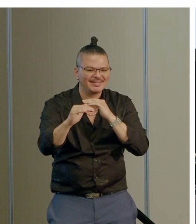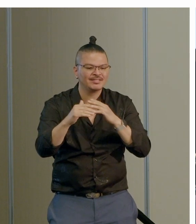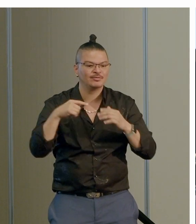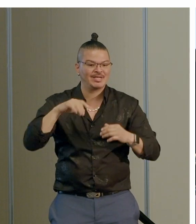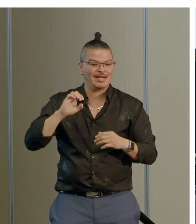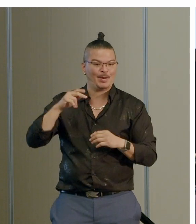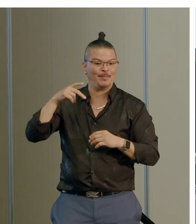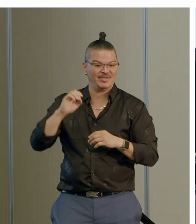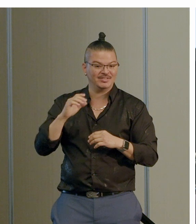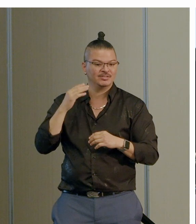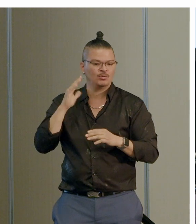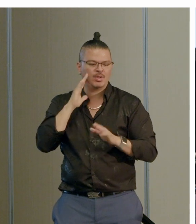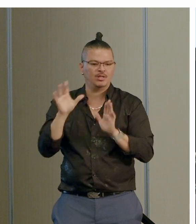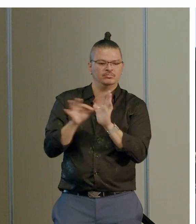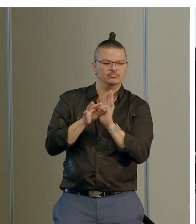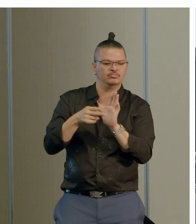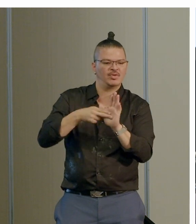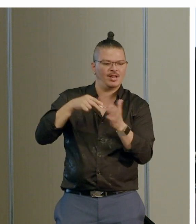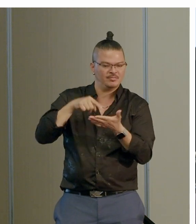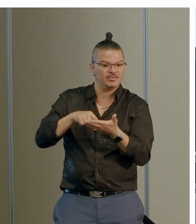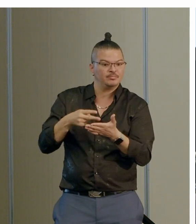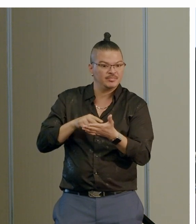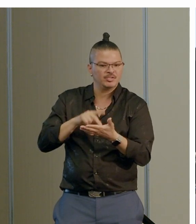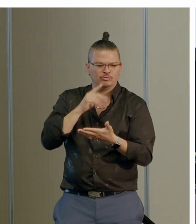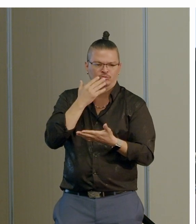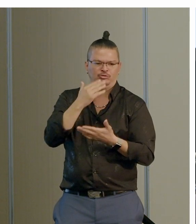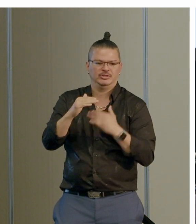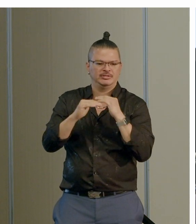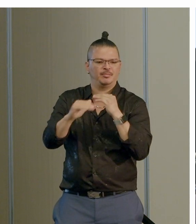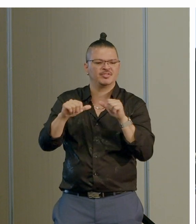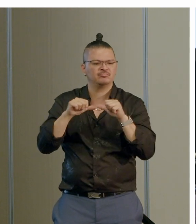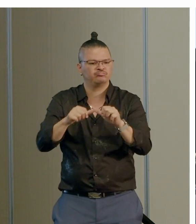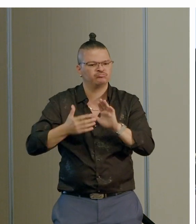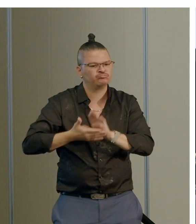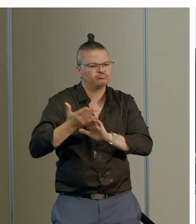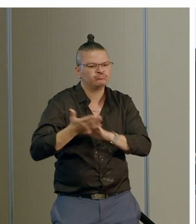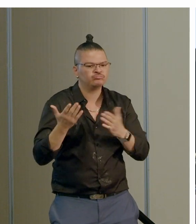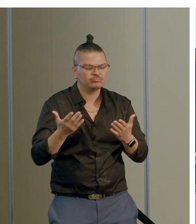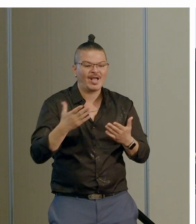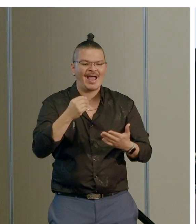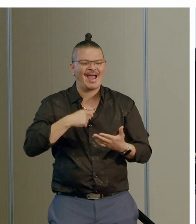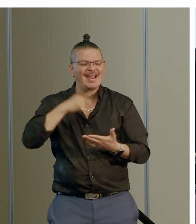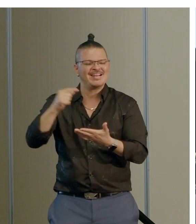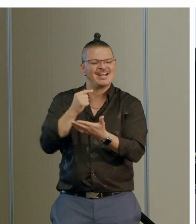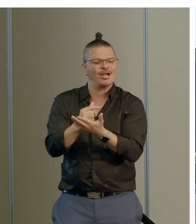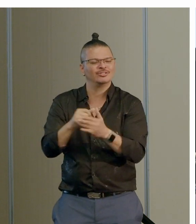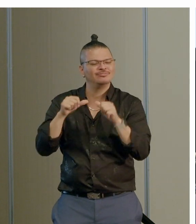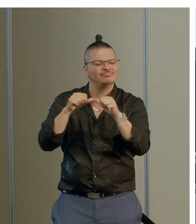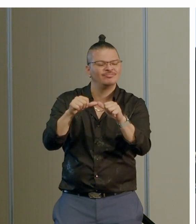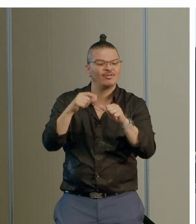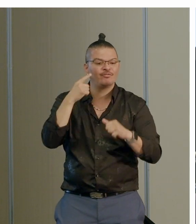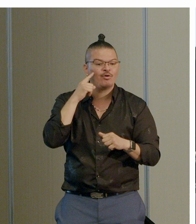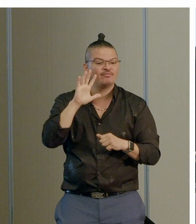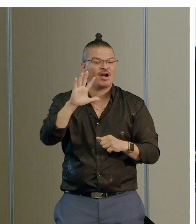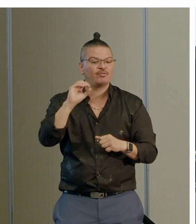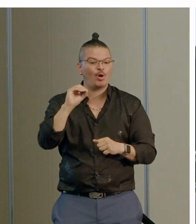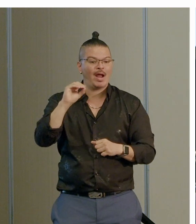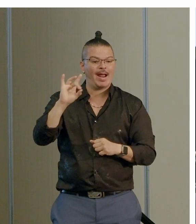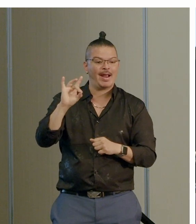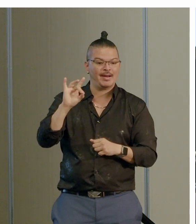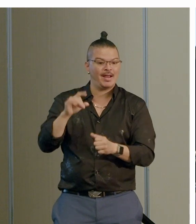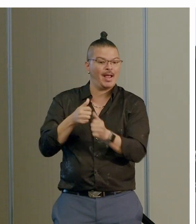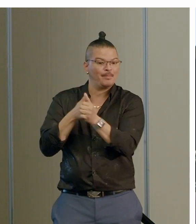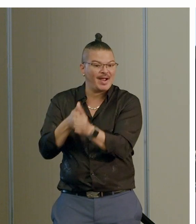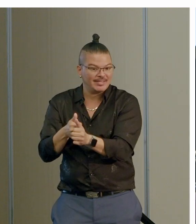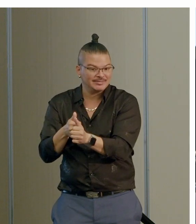highest level of sustainability, but we also guarantee and pre-screen for 508 compliance. So any government customer coming in to